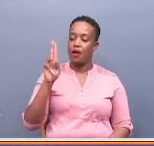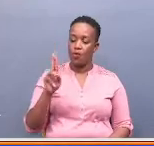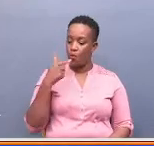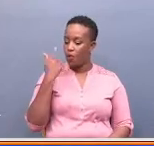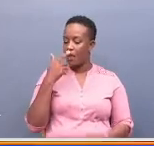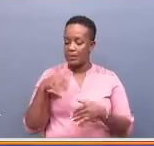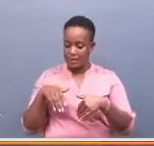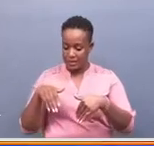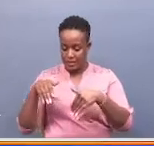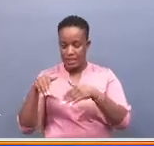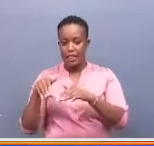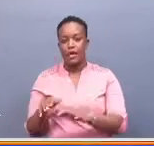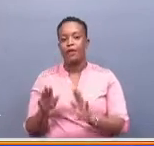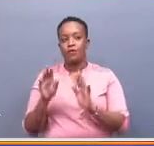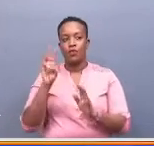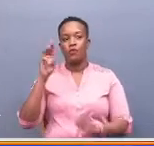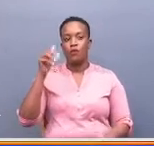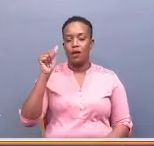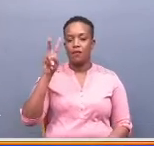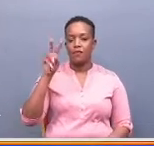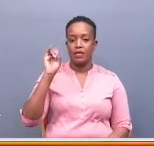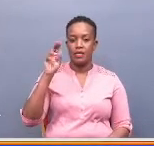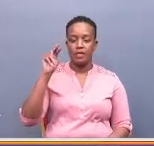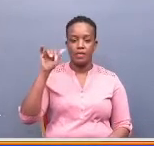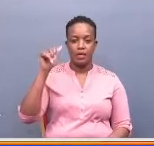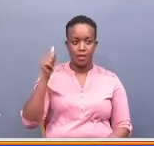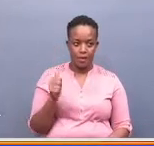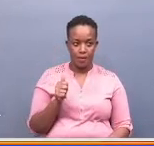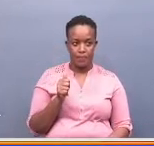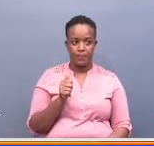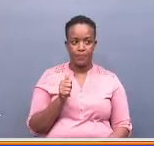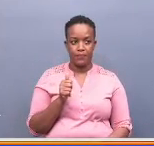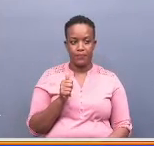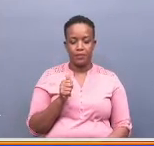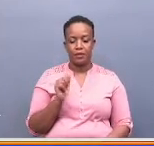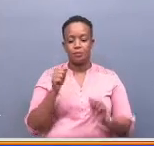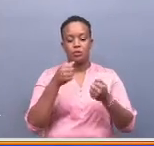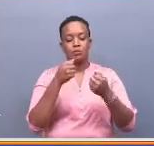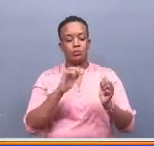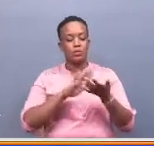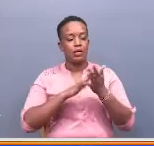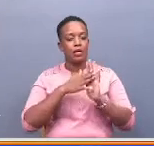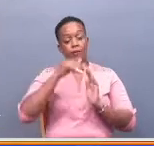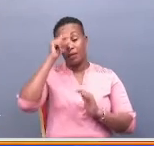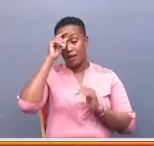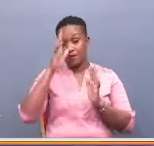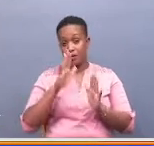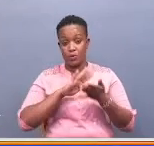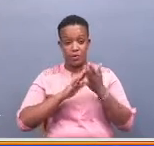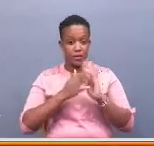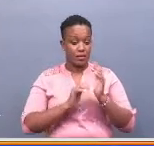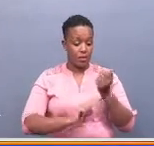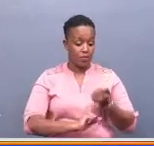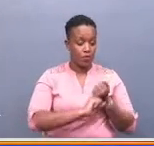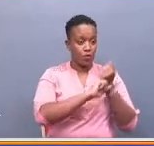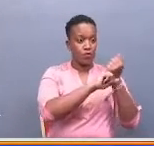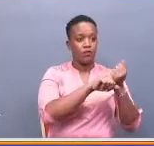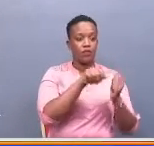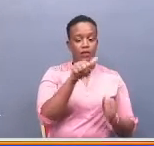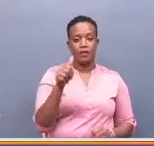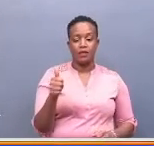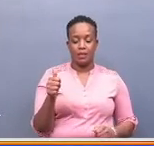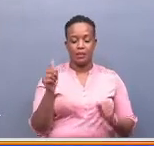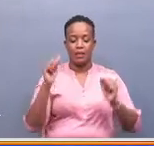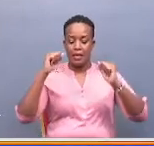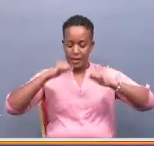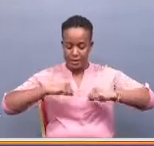Machakos. But none of you become governor without the support of the other. It's as simple as that. And they bought that idea